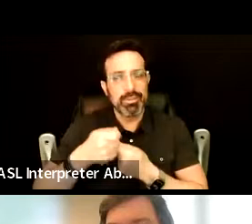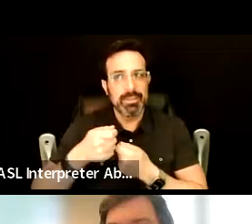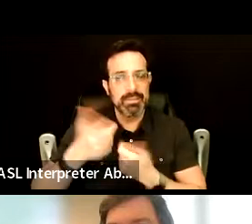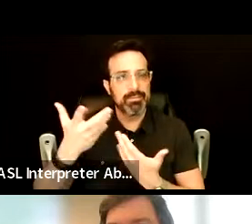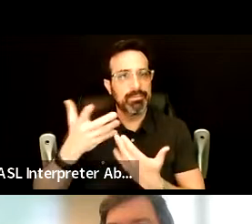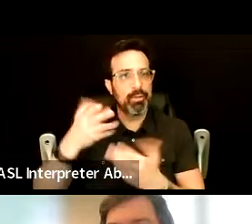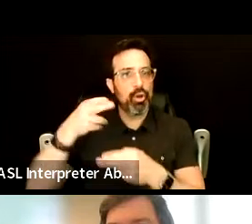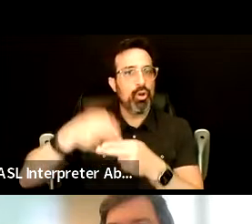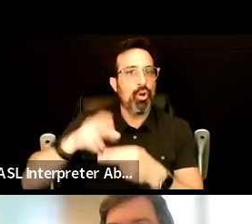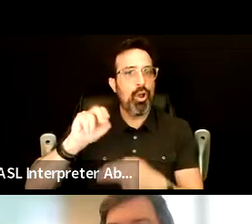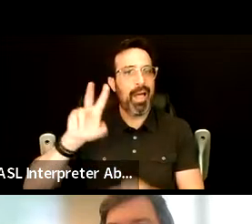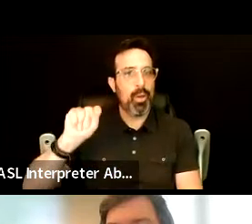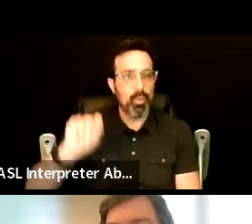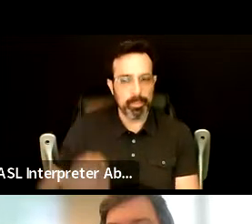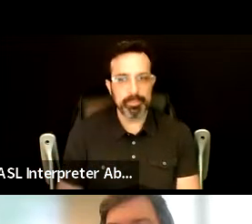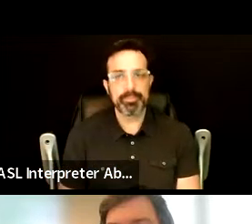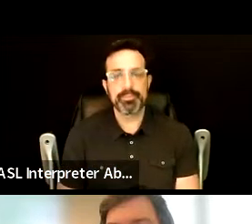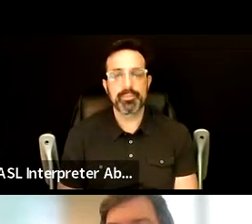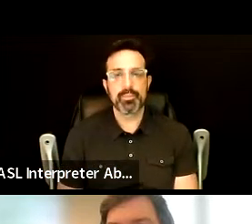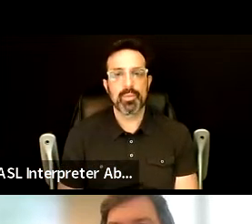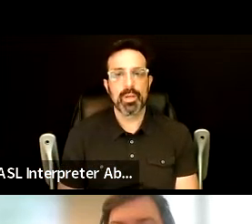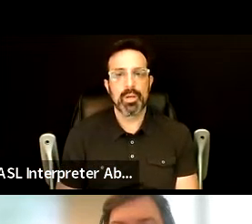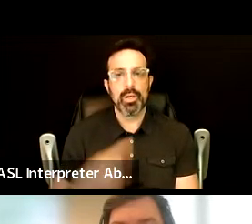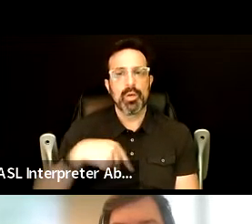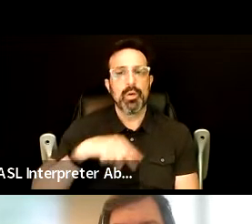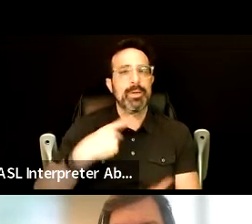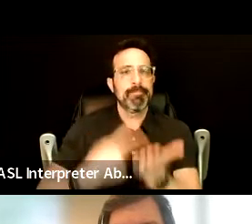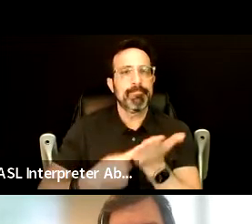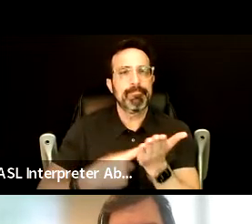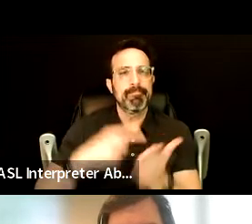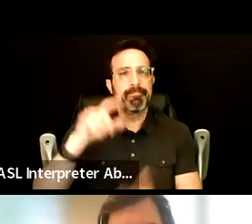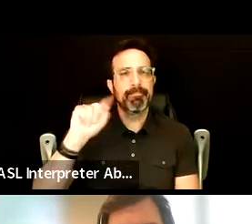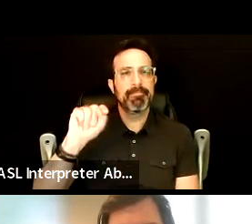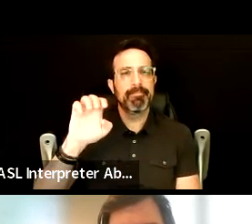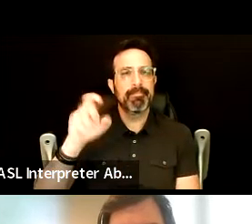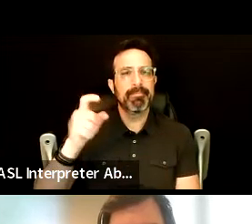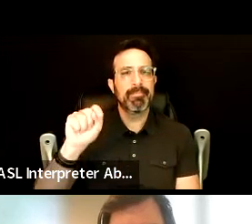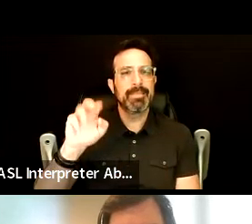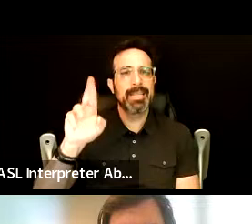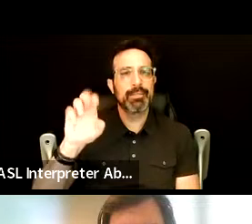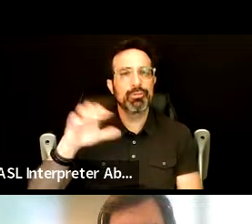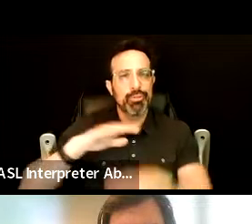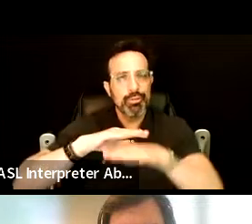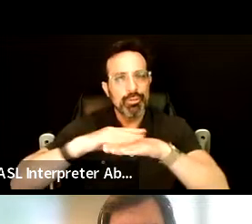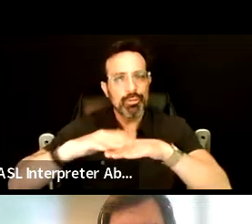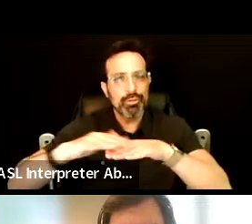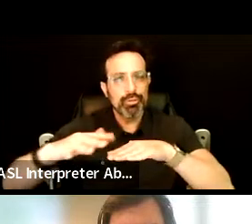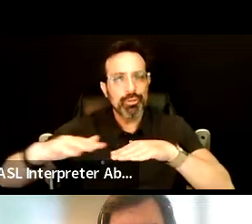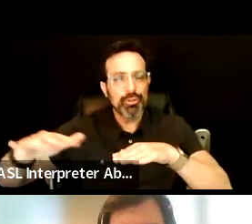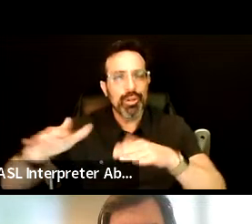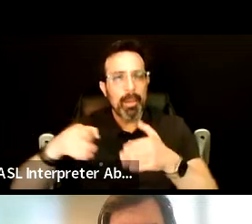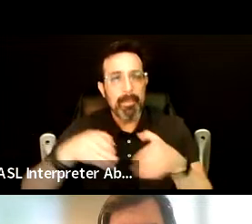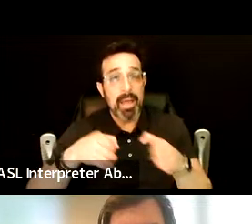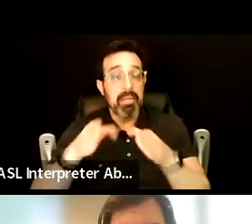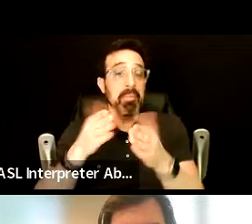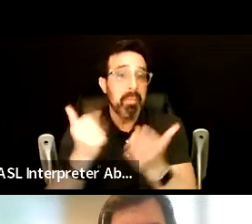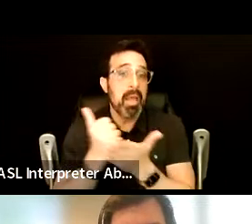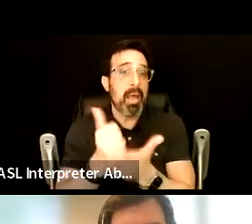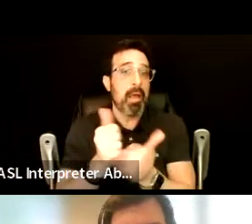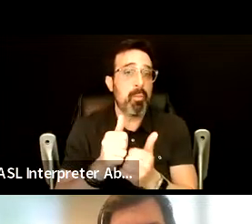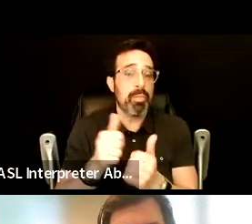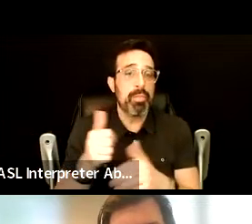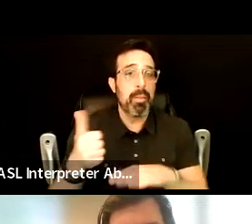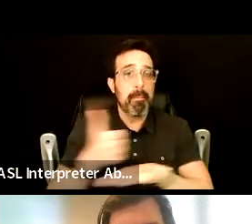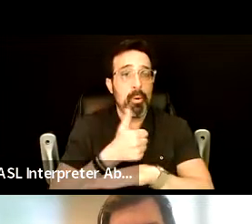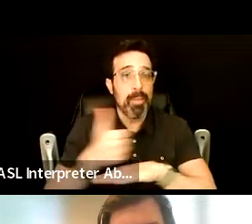out. We talked about the texture of pathways and how that can help with mobility, and